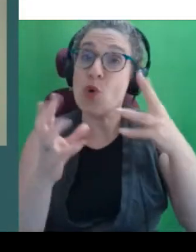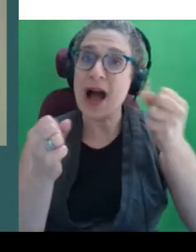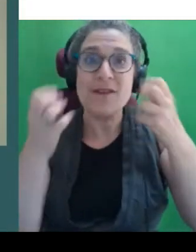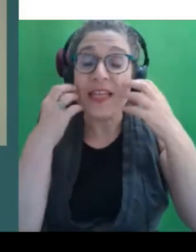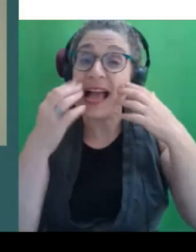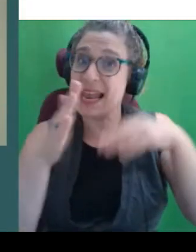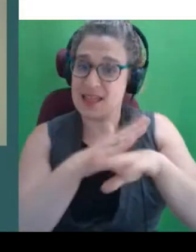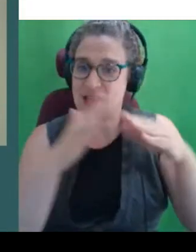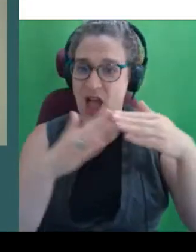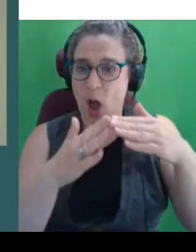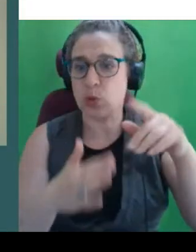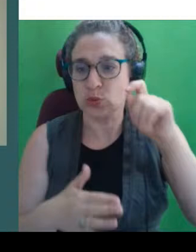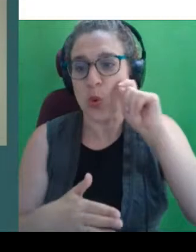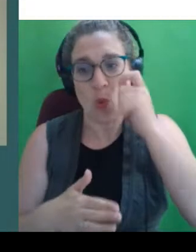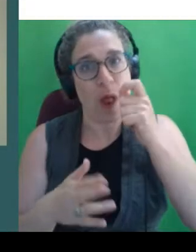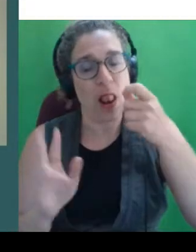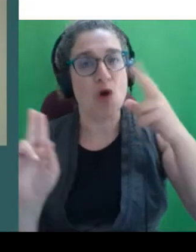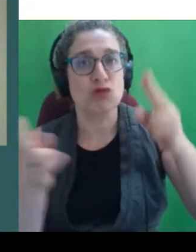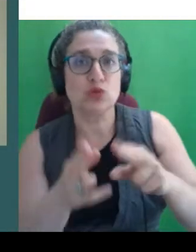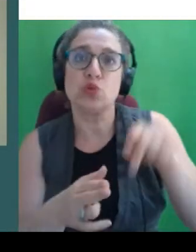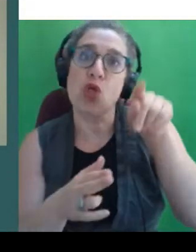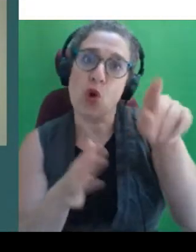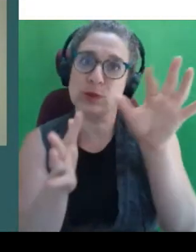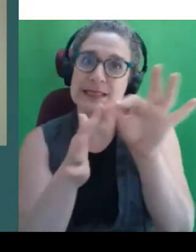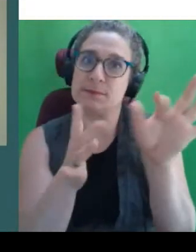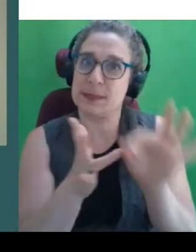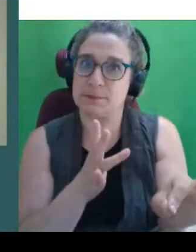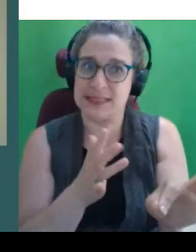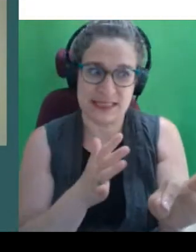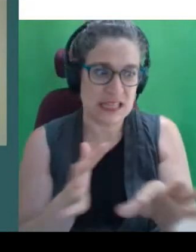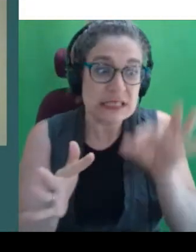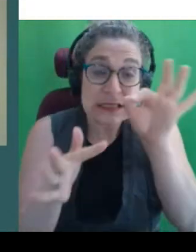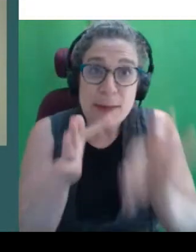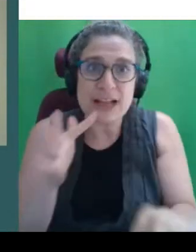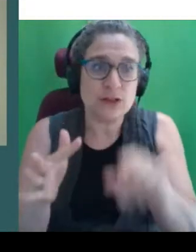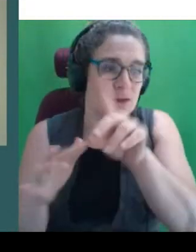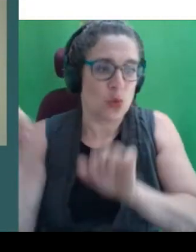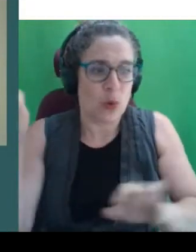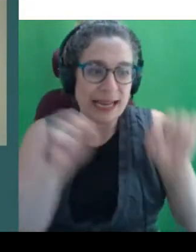those symptoms over time, especially if you then clean the house, and